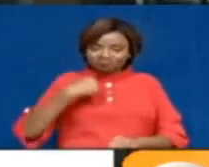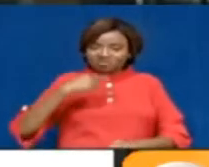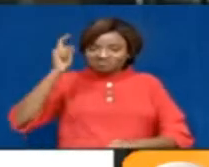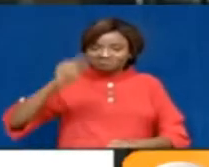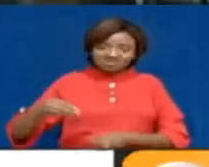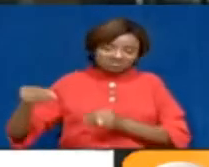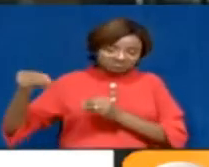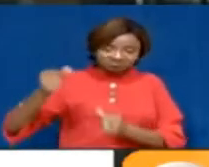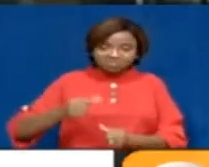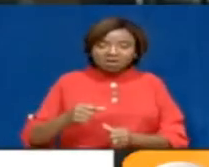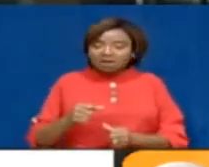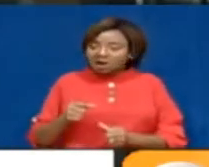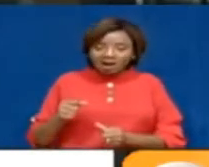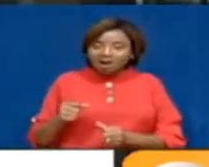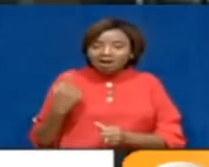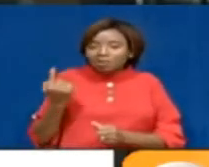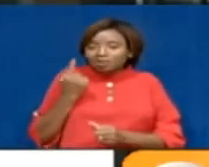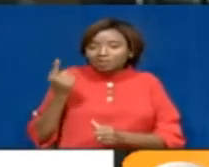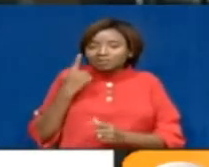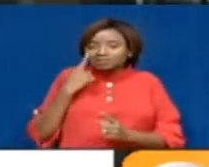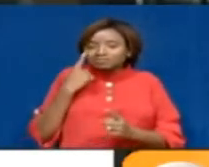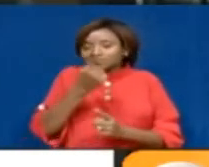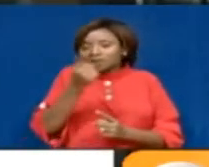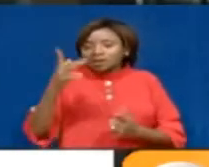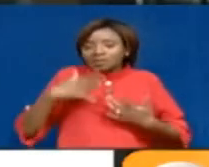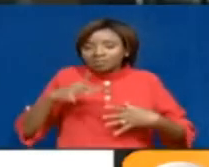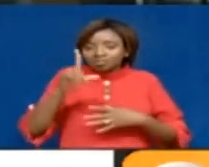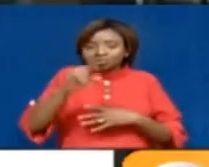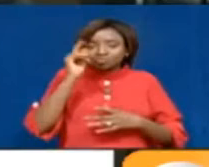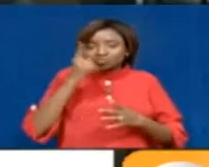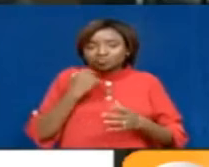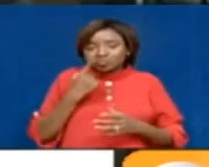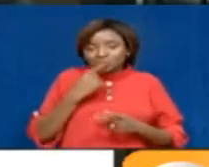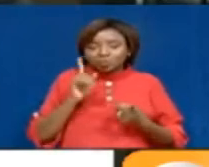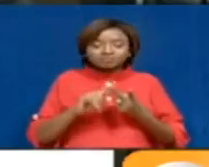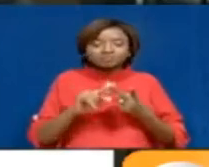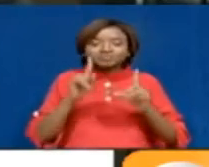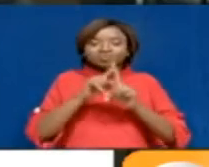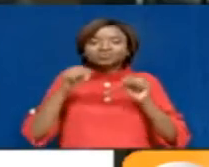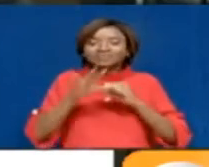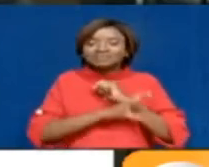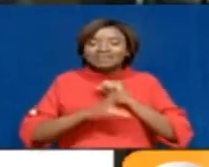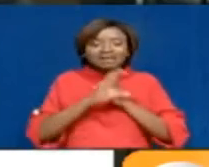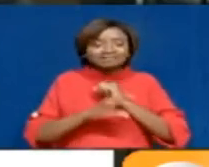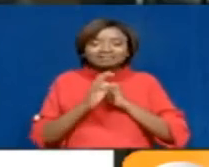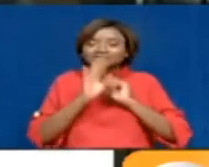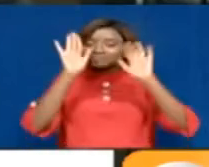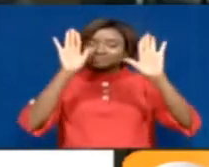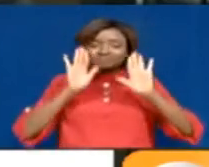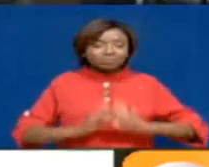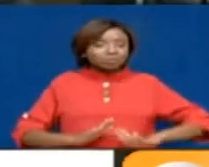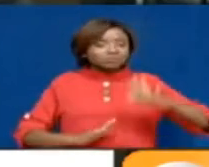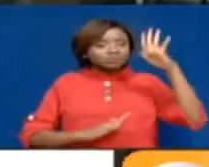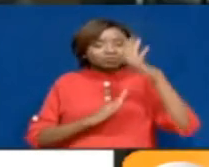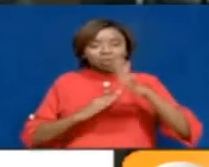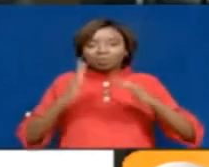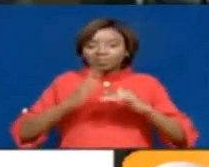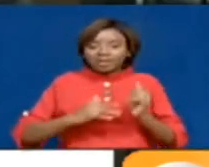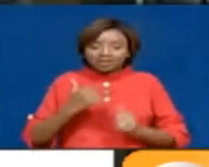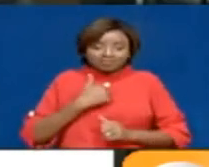No, you just need to sell yourself to the people. Secondly, our nation is bigger than any one of you and any one of